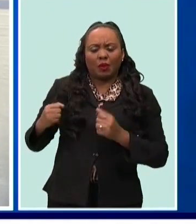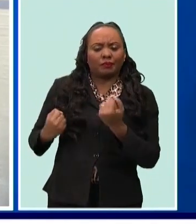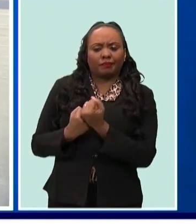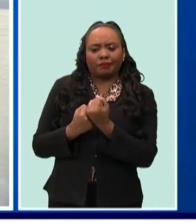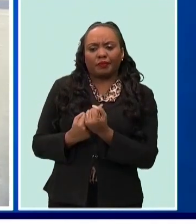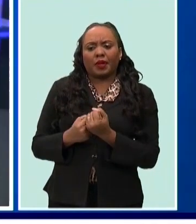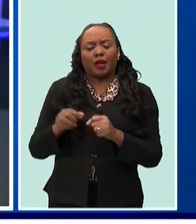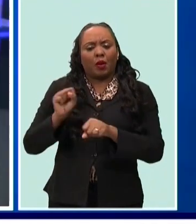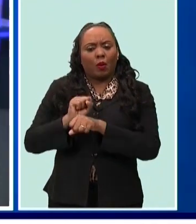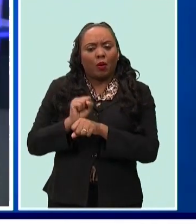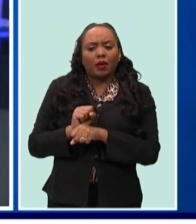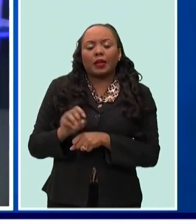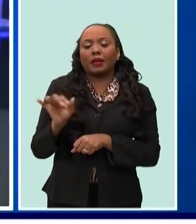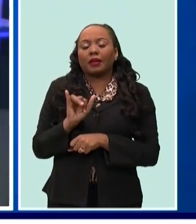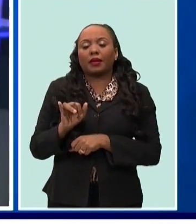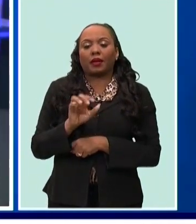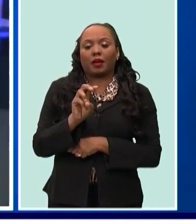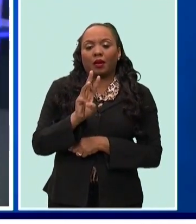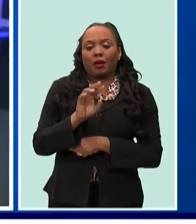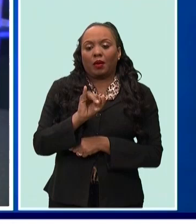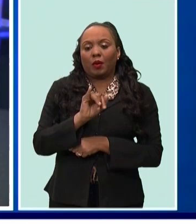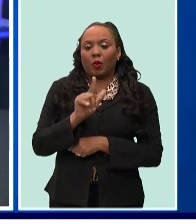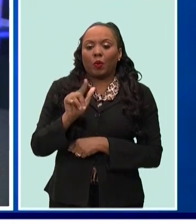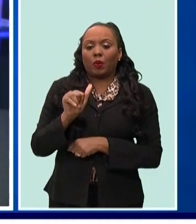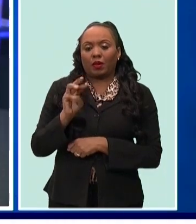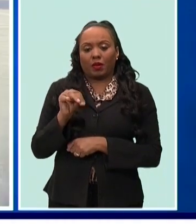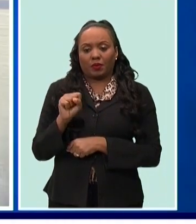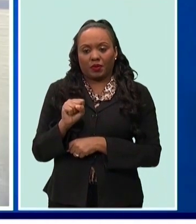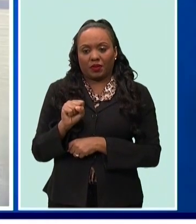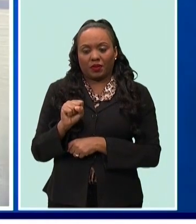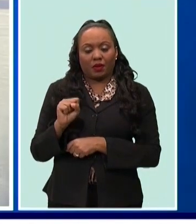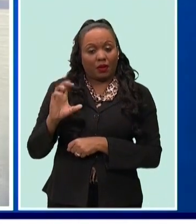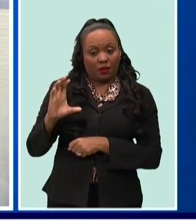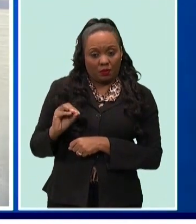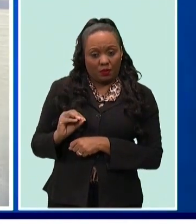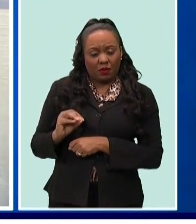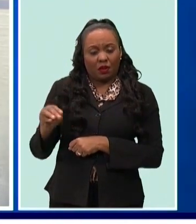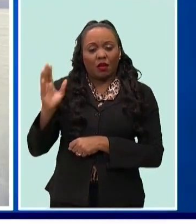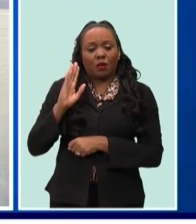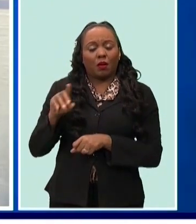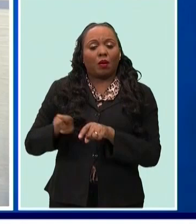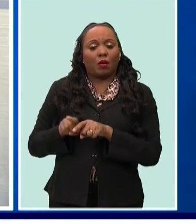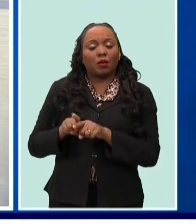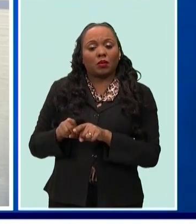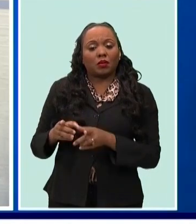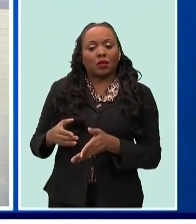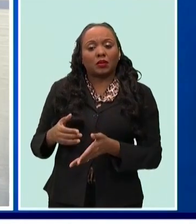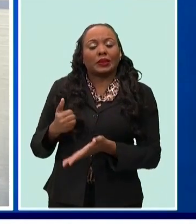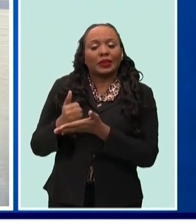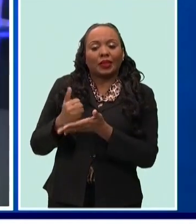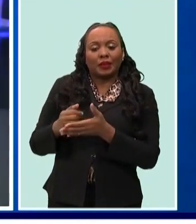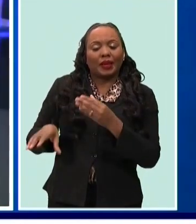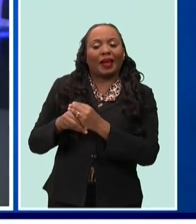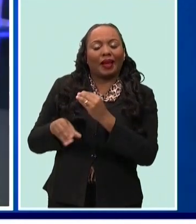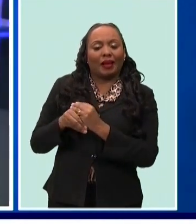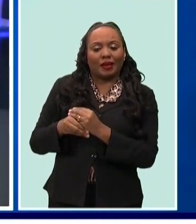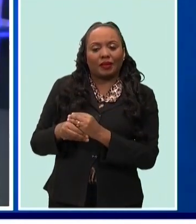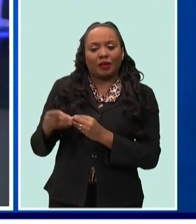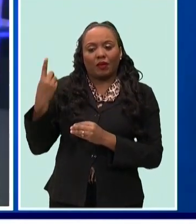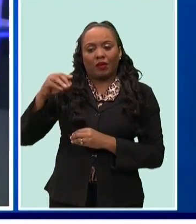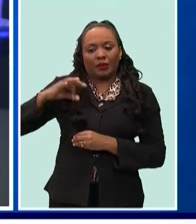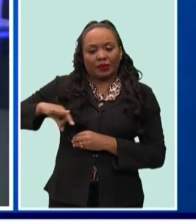local contractors who are going to get that spillover of additional revenue coming in from this company. Okay, thank you so much,